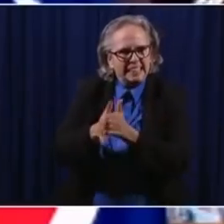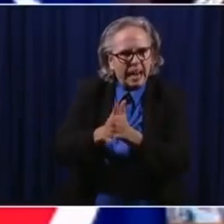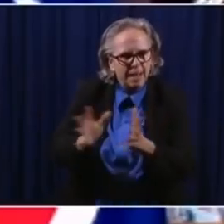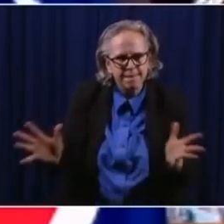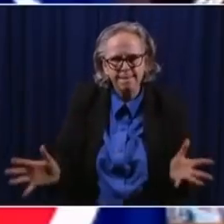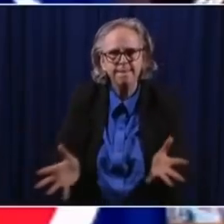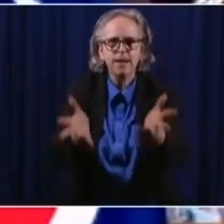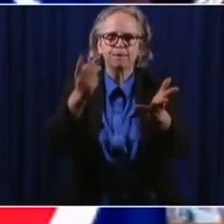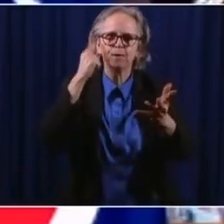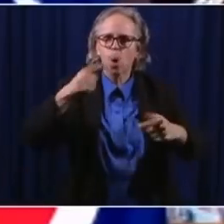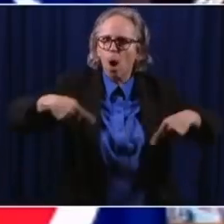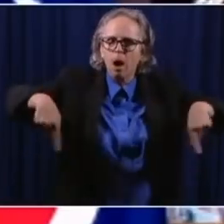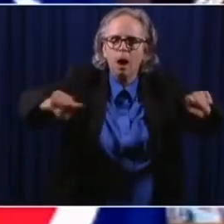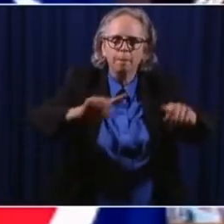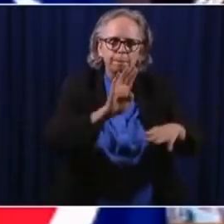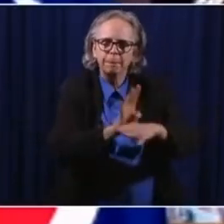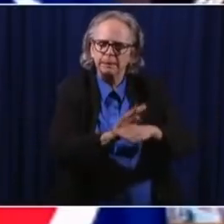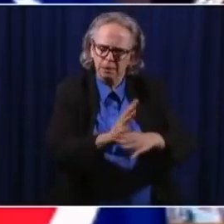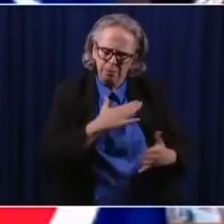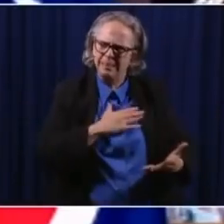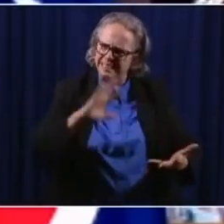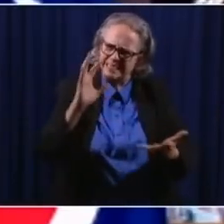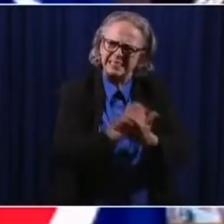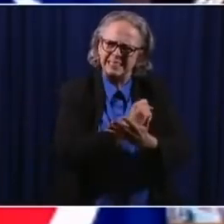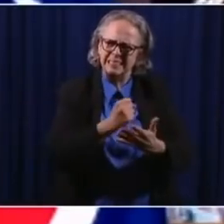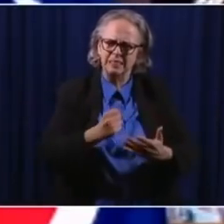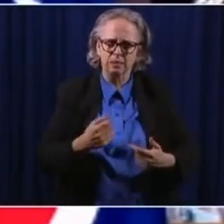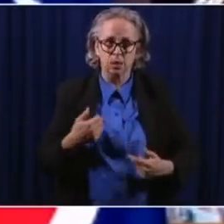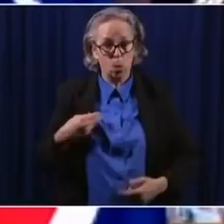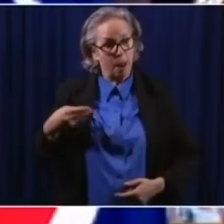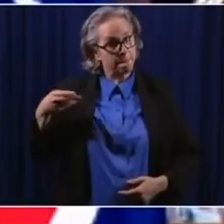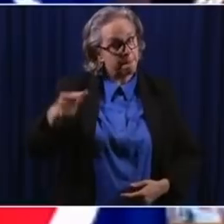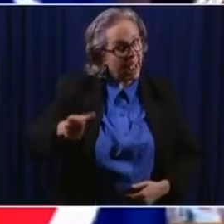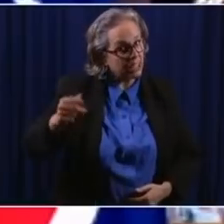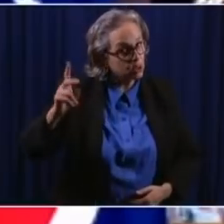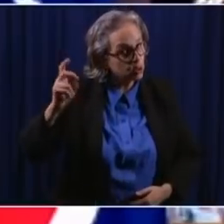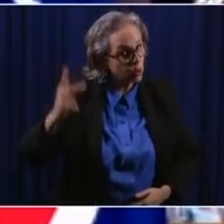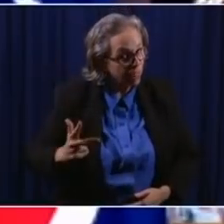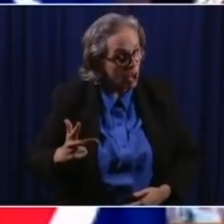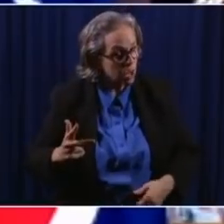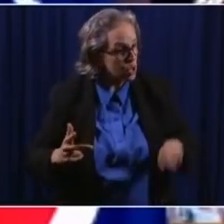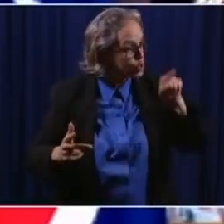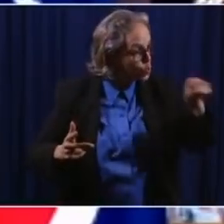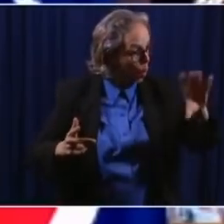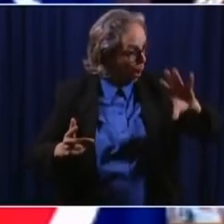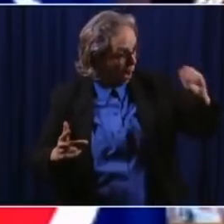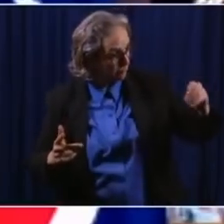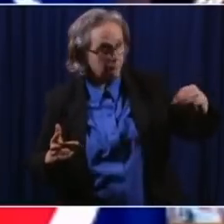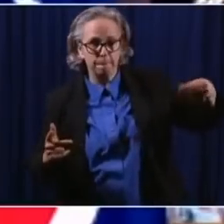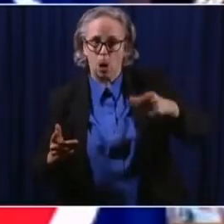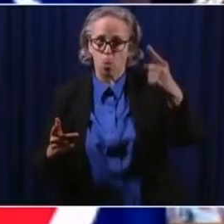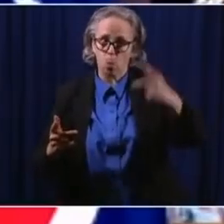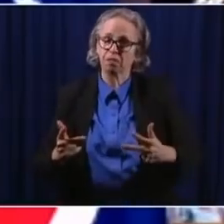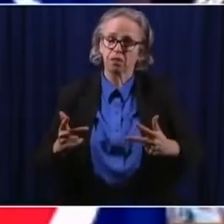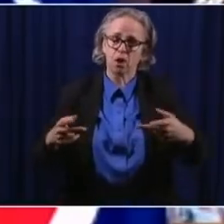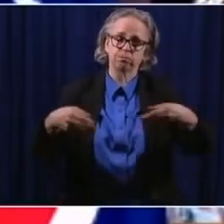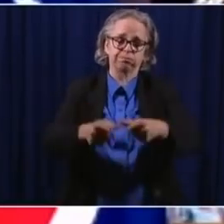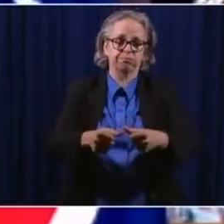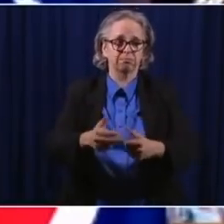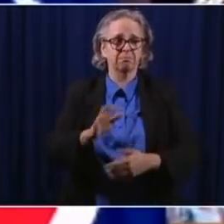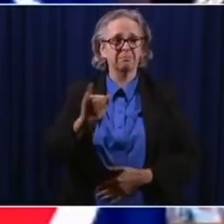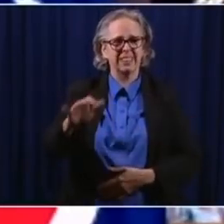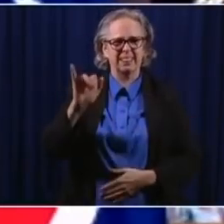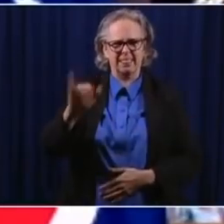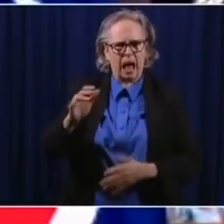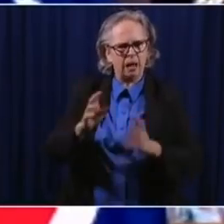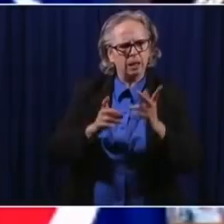a lot of that internship paid for. So we encourage folks to go to the development.ohio.gov website. We'll also push